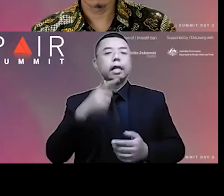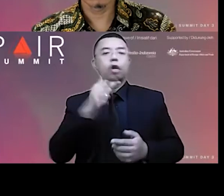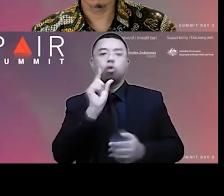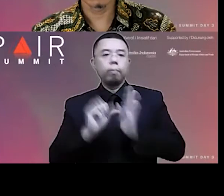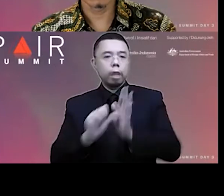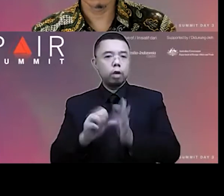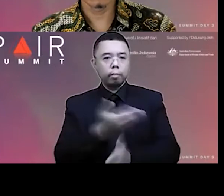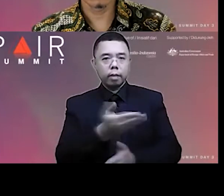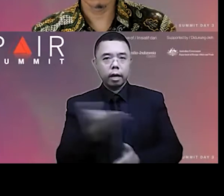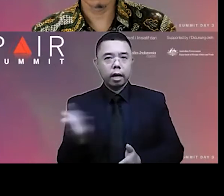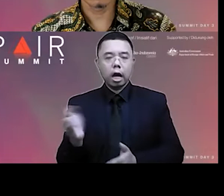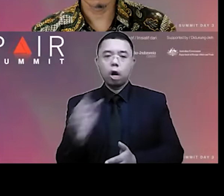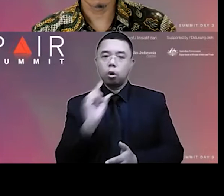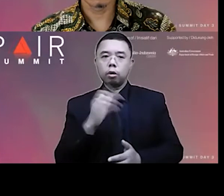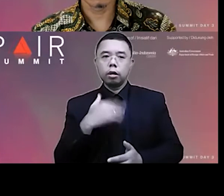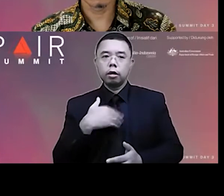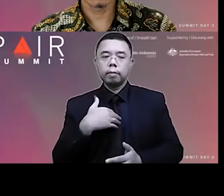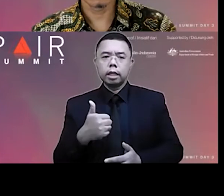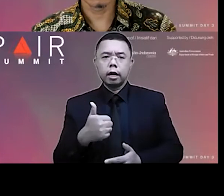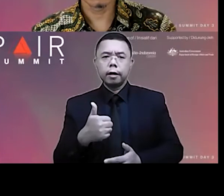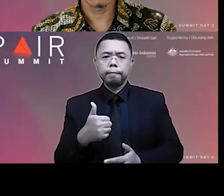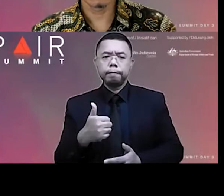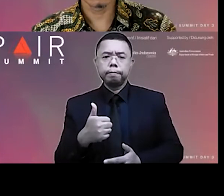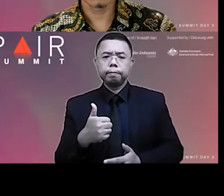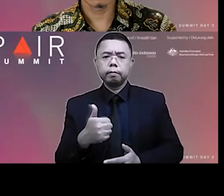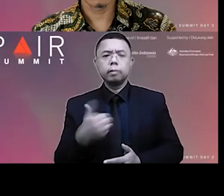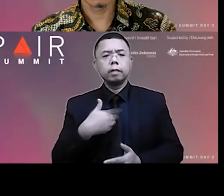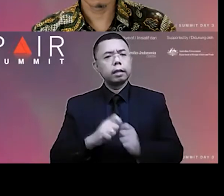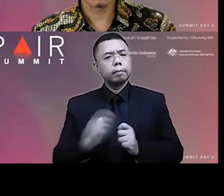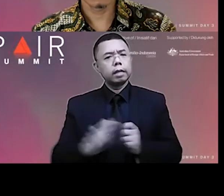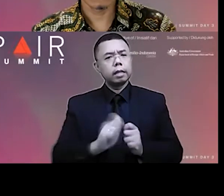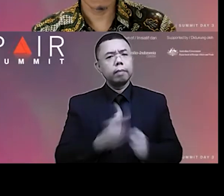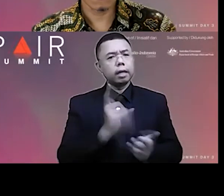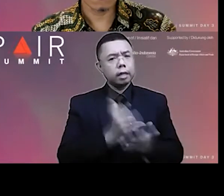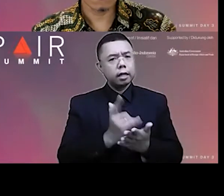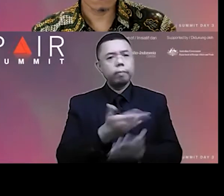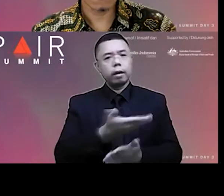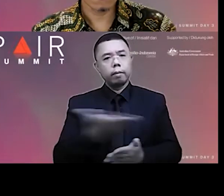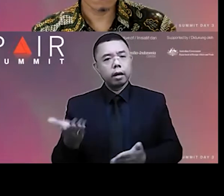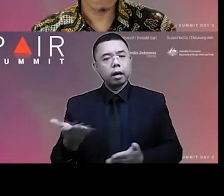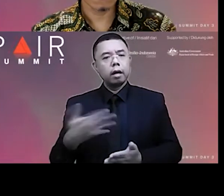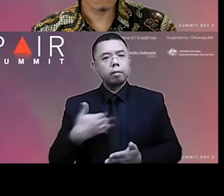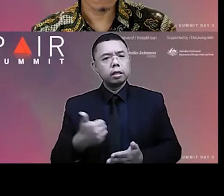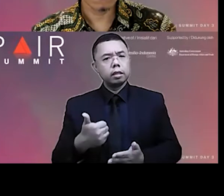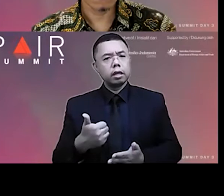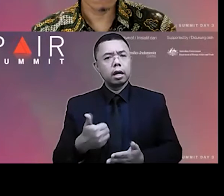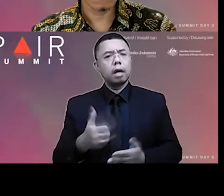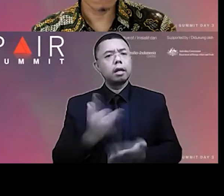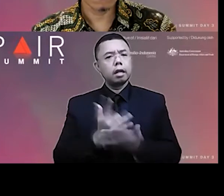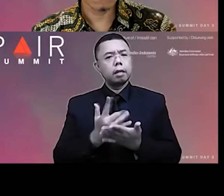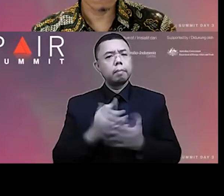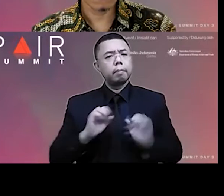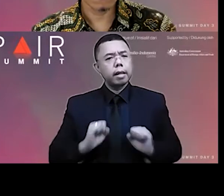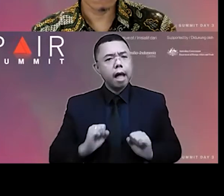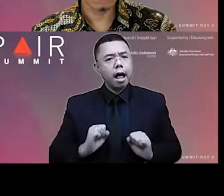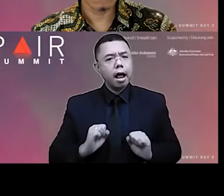to purchasing power, and then also to maintain their food. Because we provide also the food aid to the